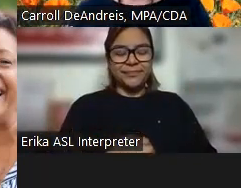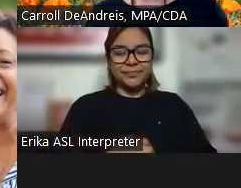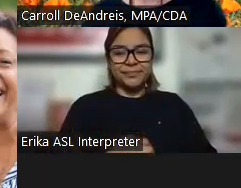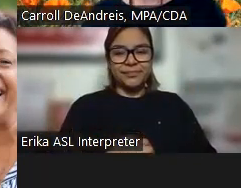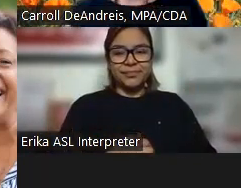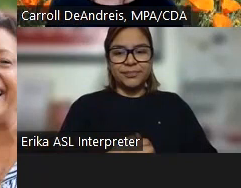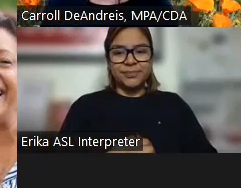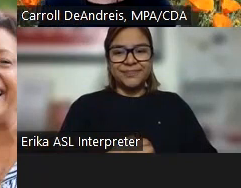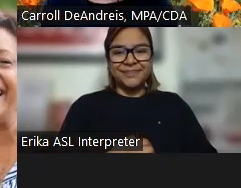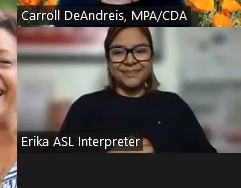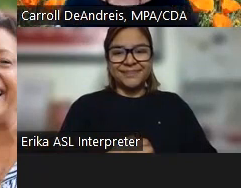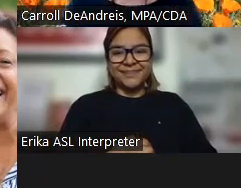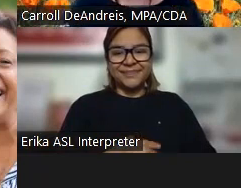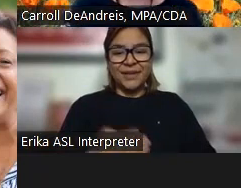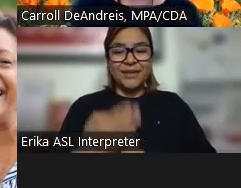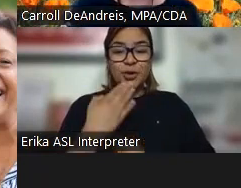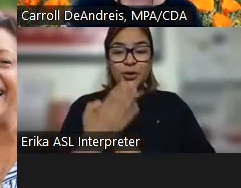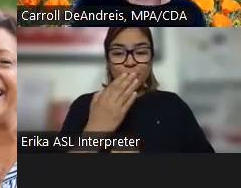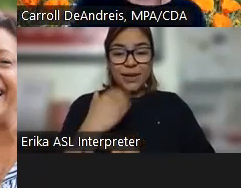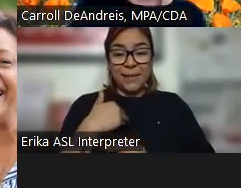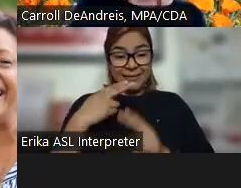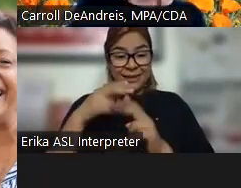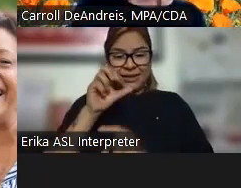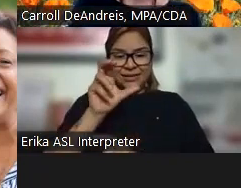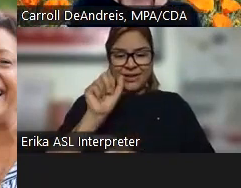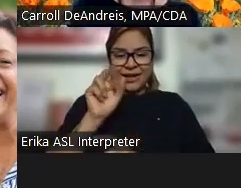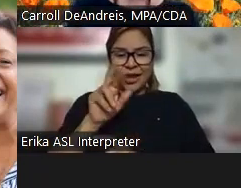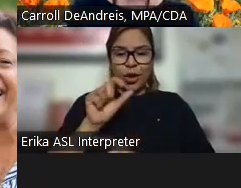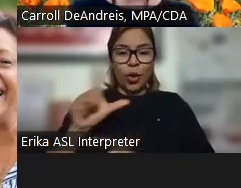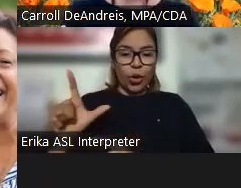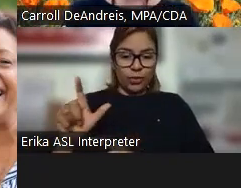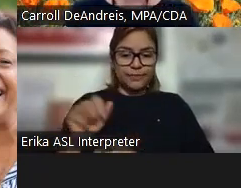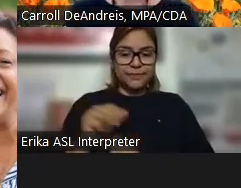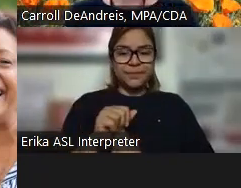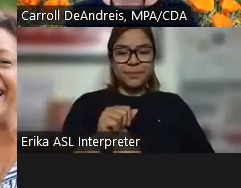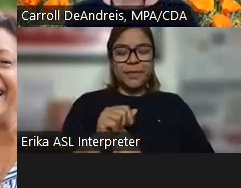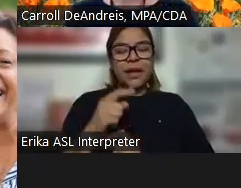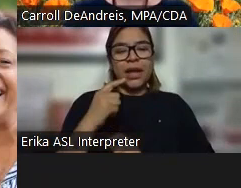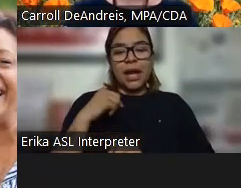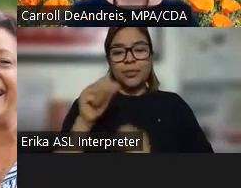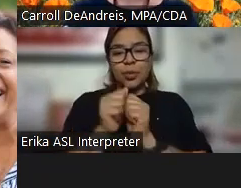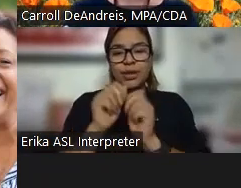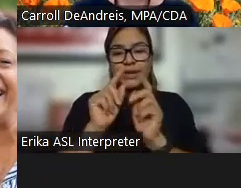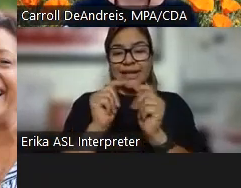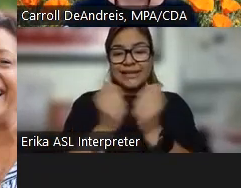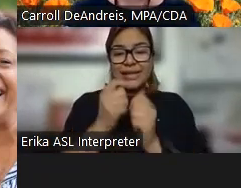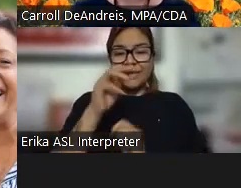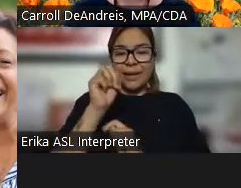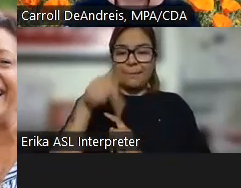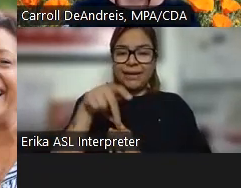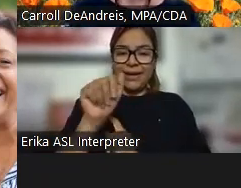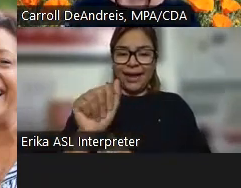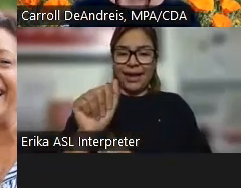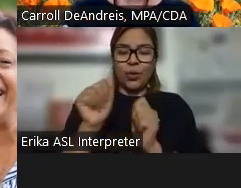Good morning. My name is Carol DeAndres. I'm with the MPA team here at the California Department of